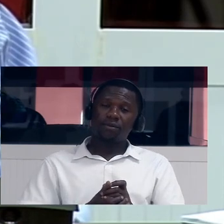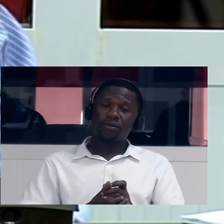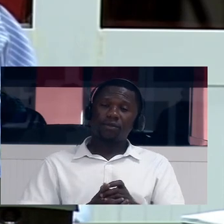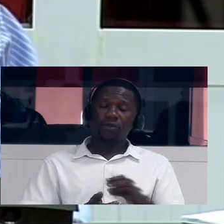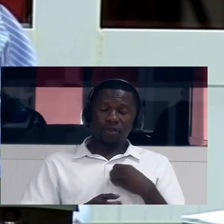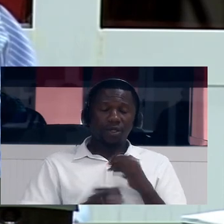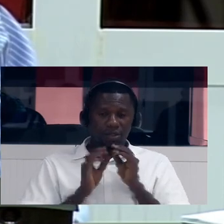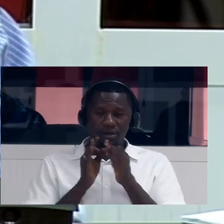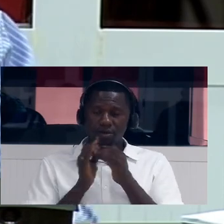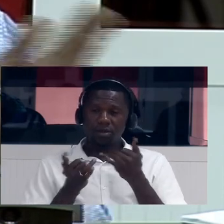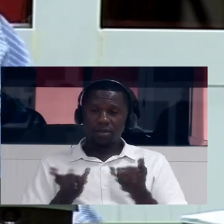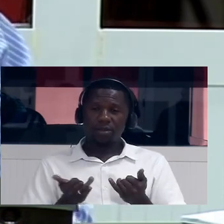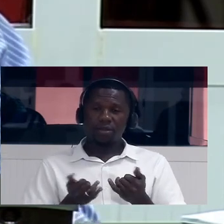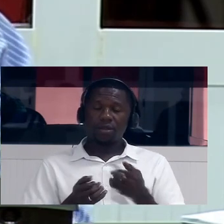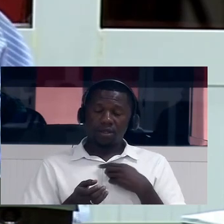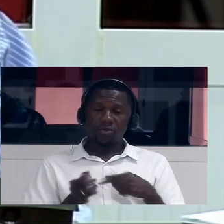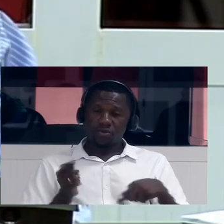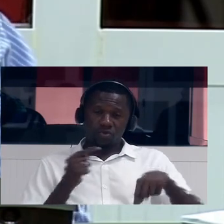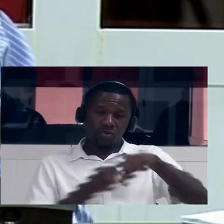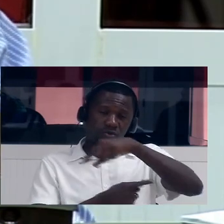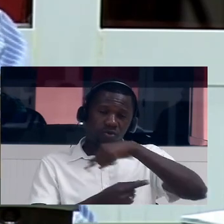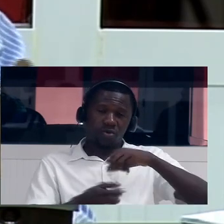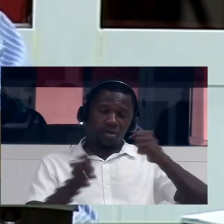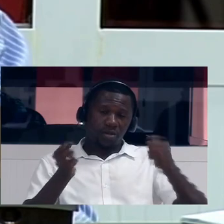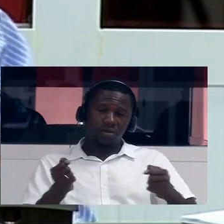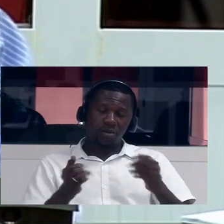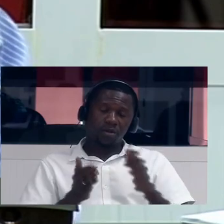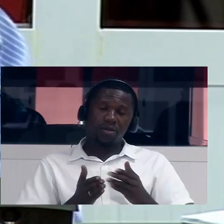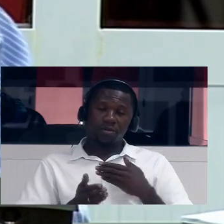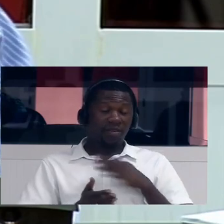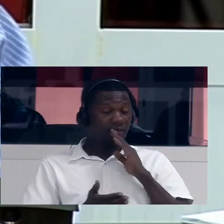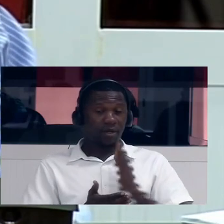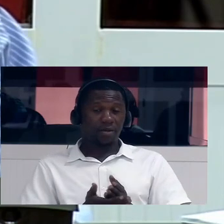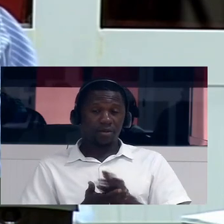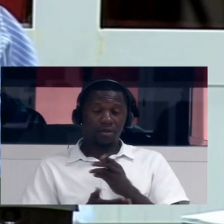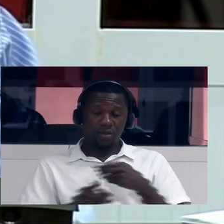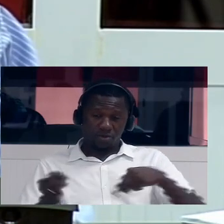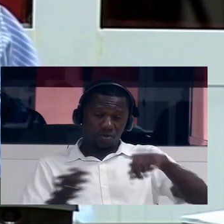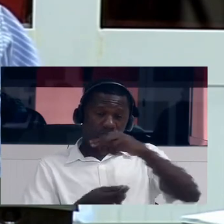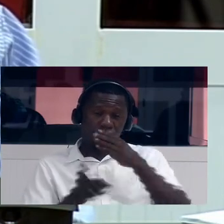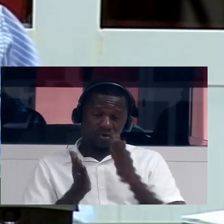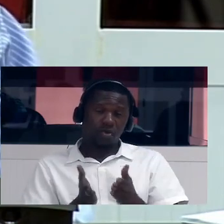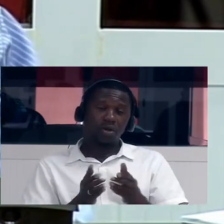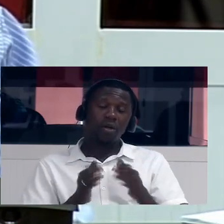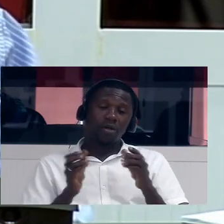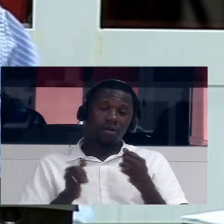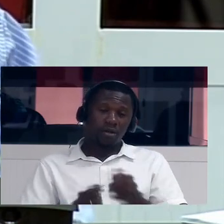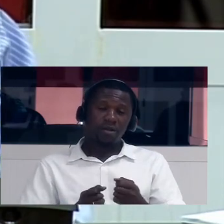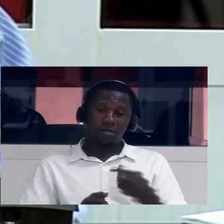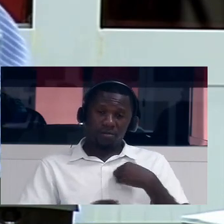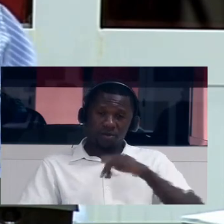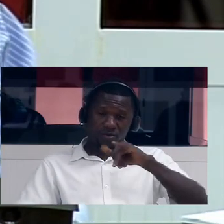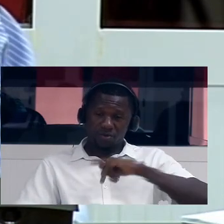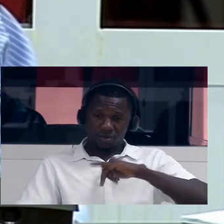So I said to him, now, let's turn the tables around. I'm being very honest with you. I said, let's turn the tables around. I am you and you